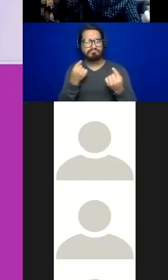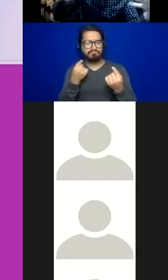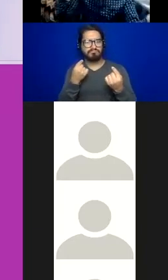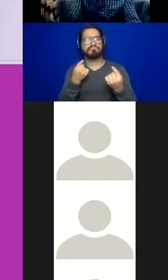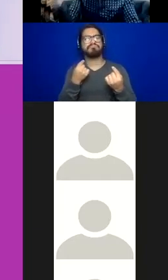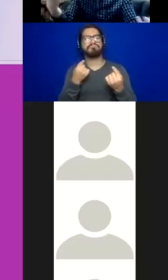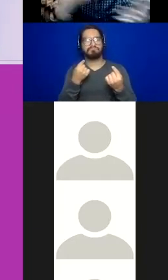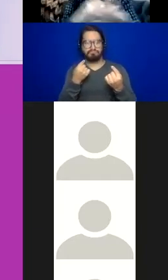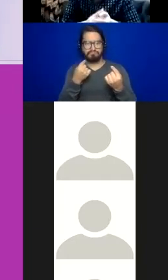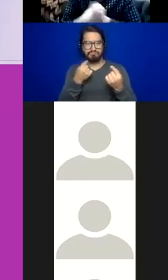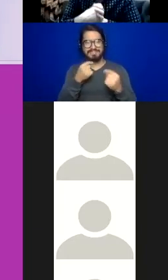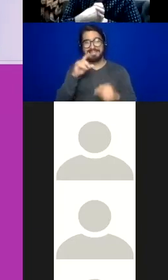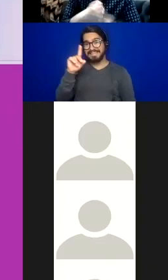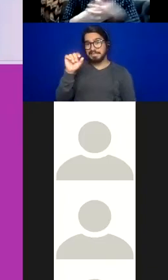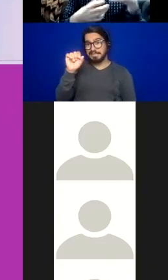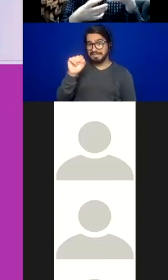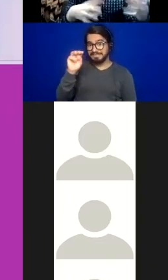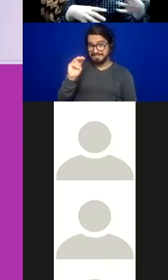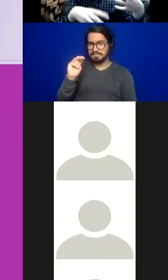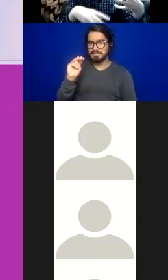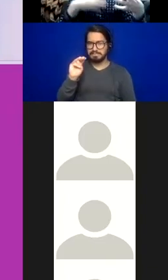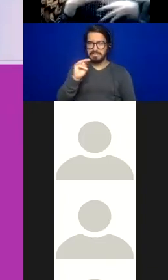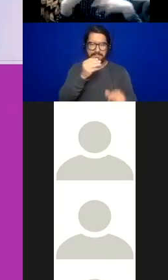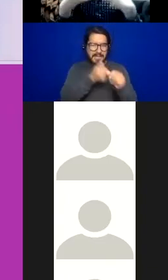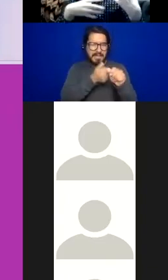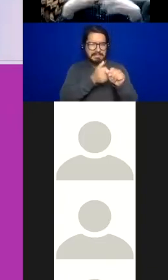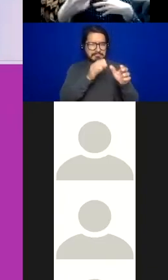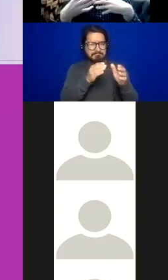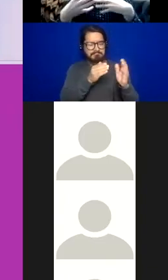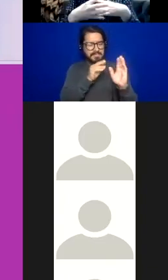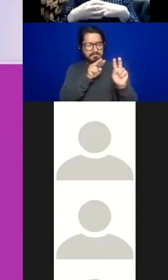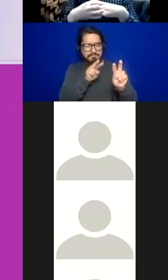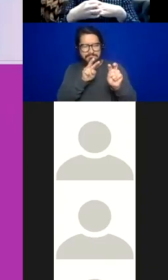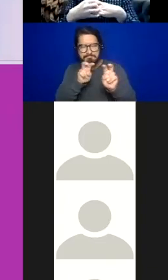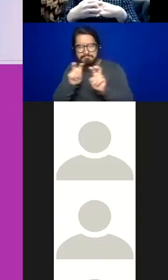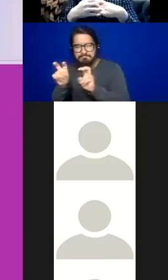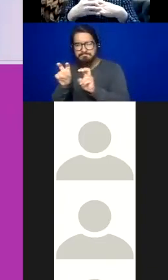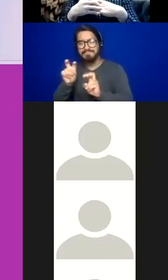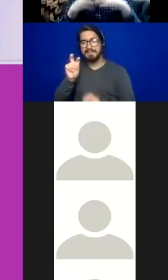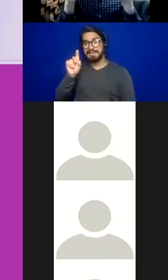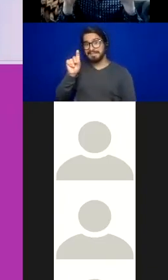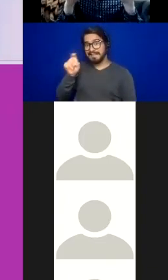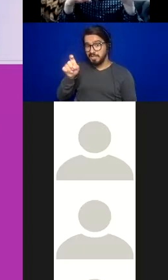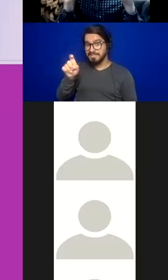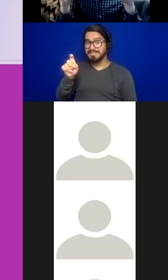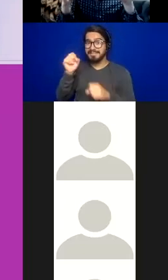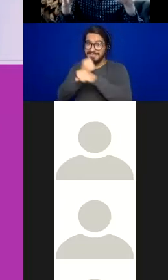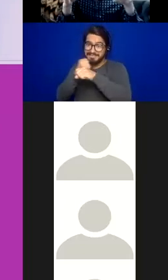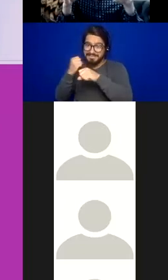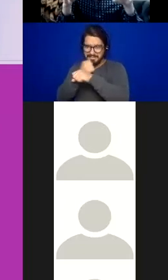version of the DSM, and the DSM is the Diagnostic and Statistical Manual, which is the Bible